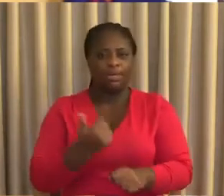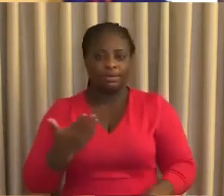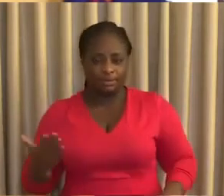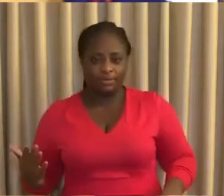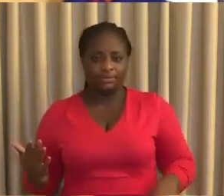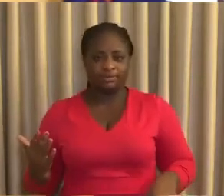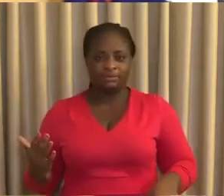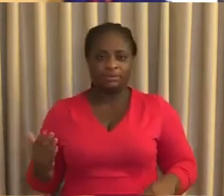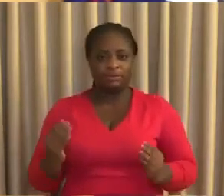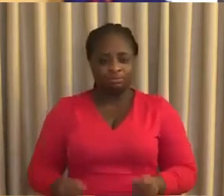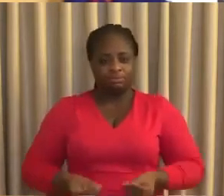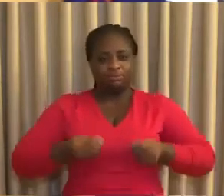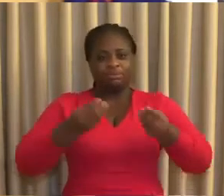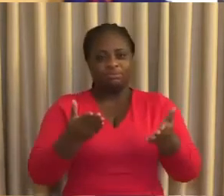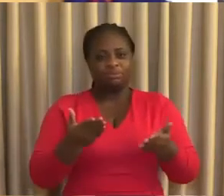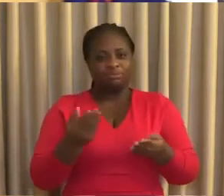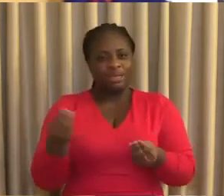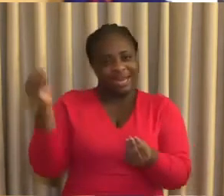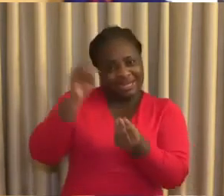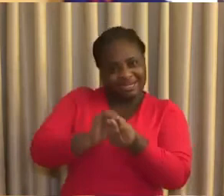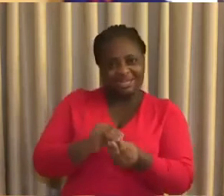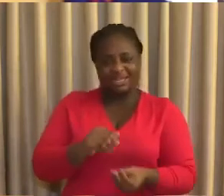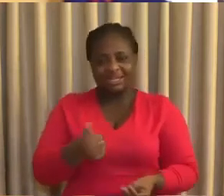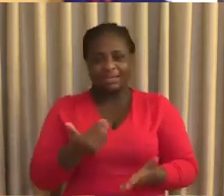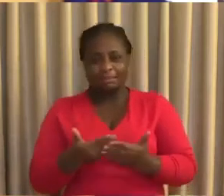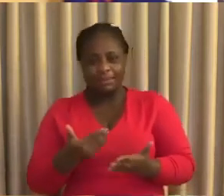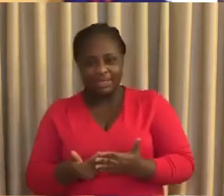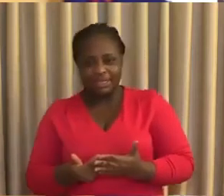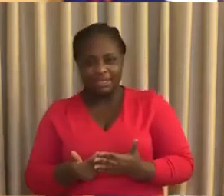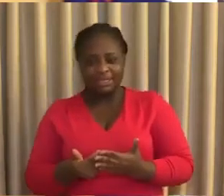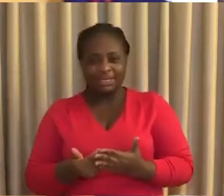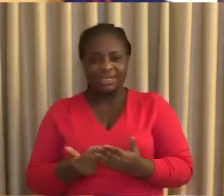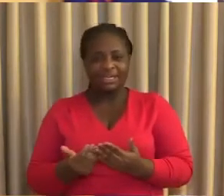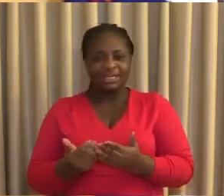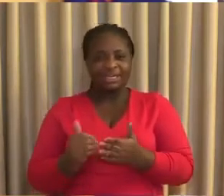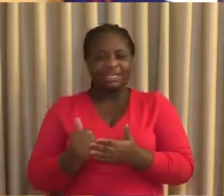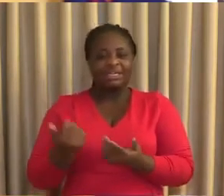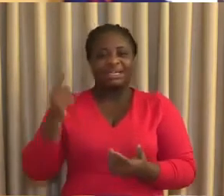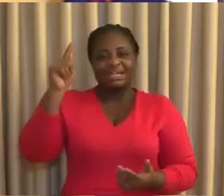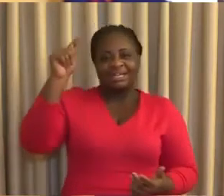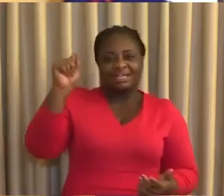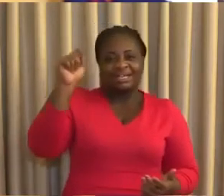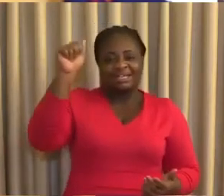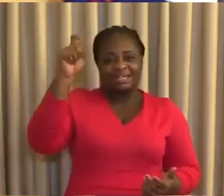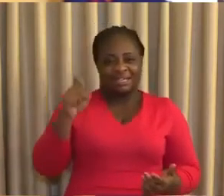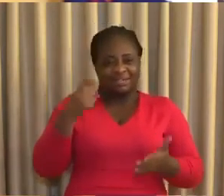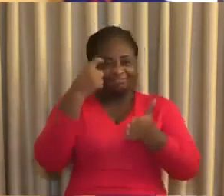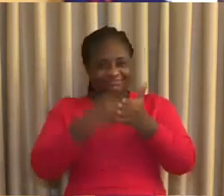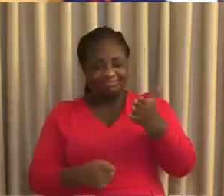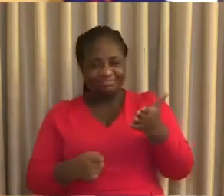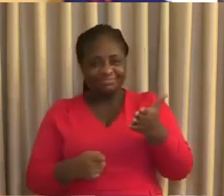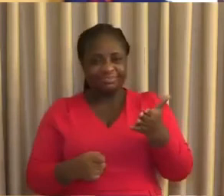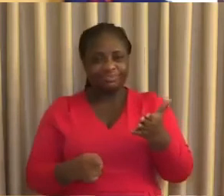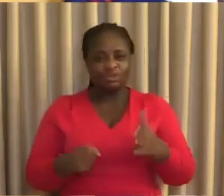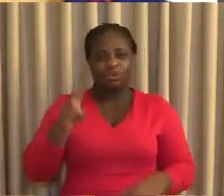relief, such as extension of the tax filing date from April to June, a 2% reduction of interest rates